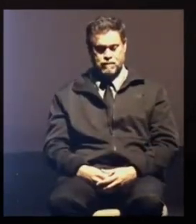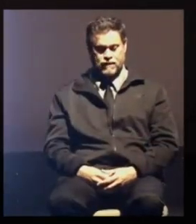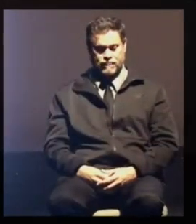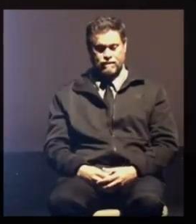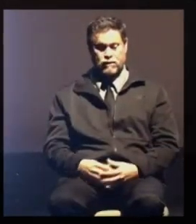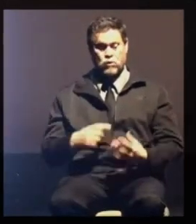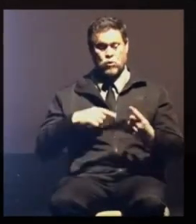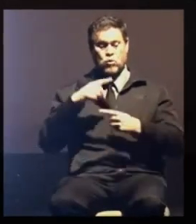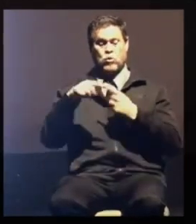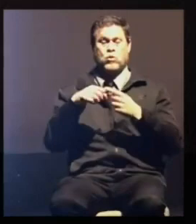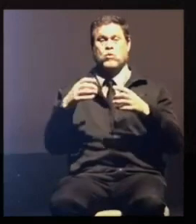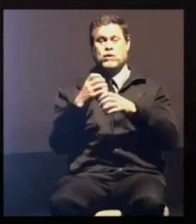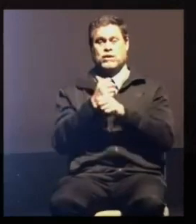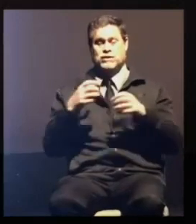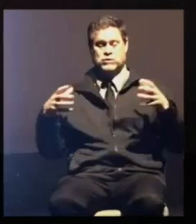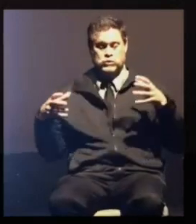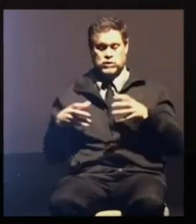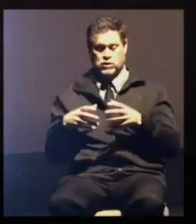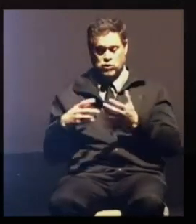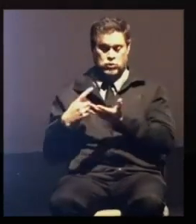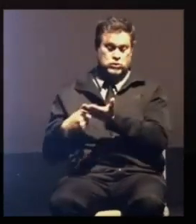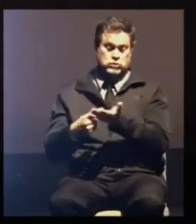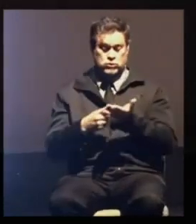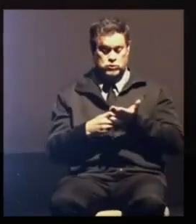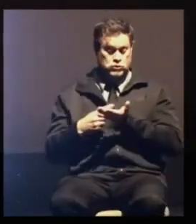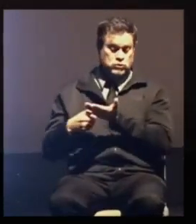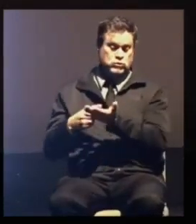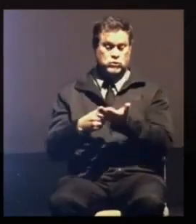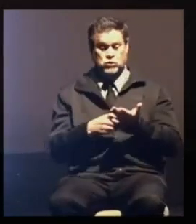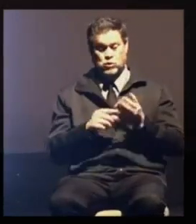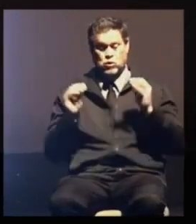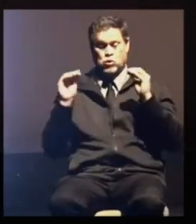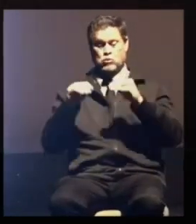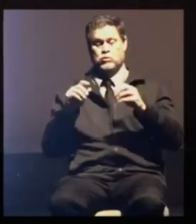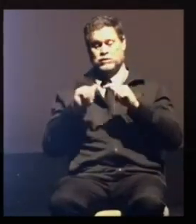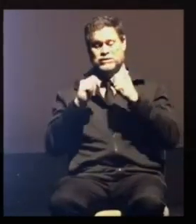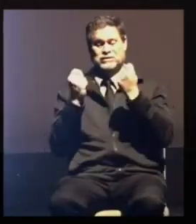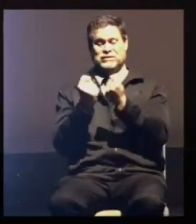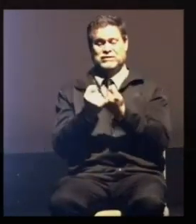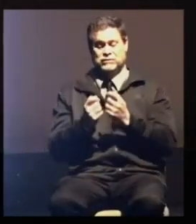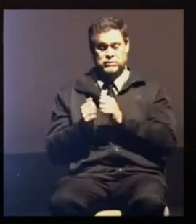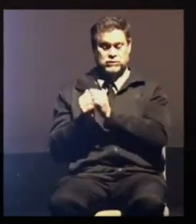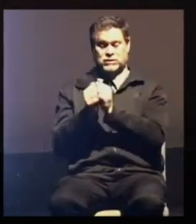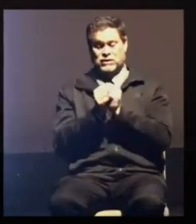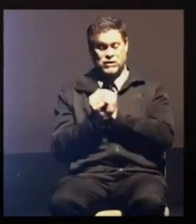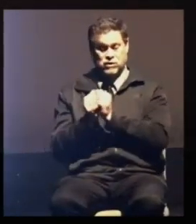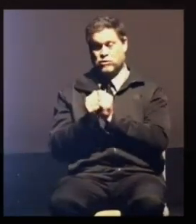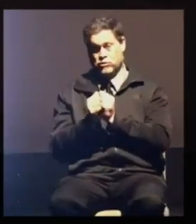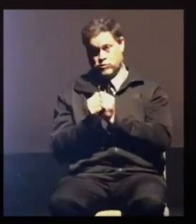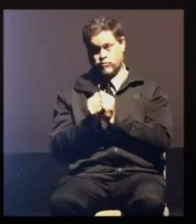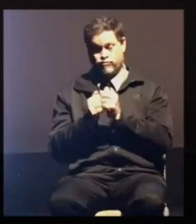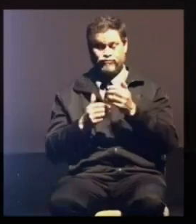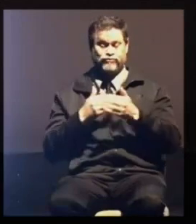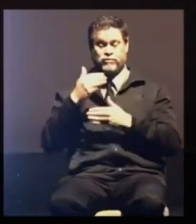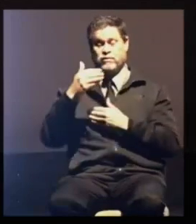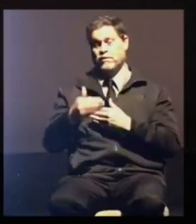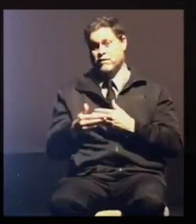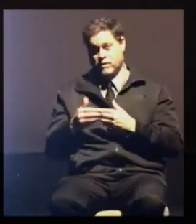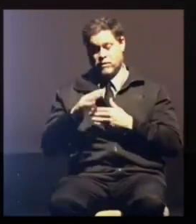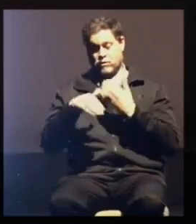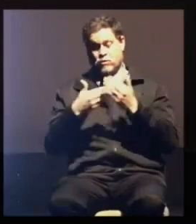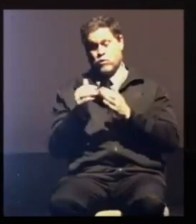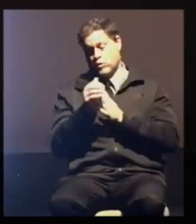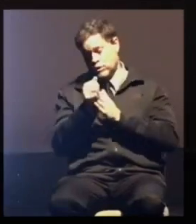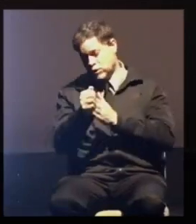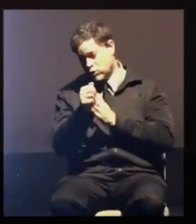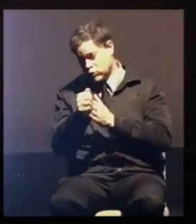You know, when we get together and we talk about putting a team together, and then the whole